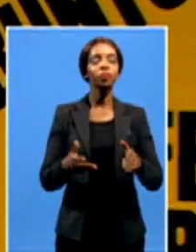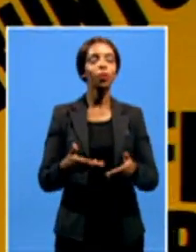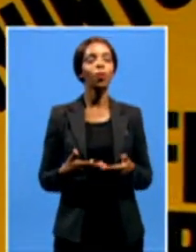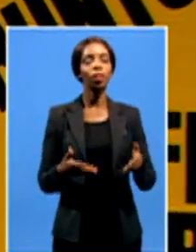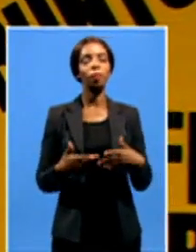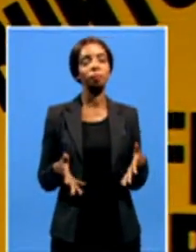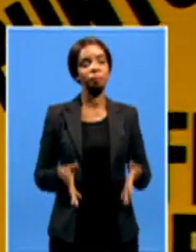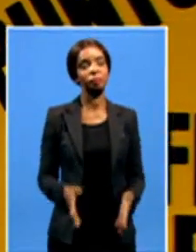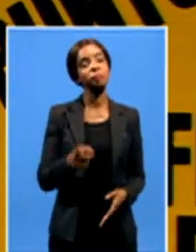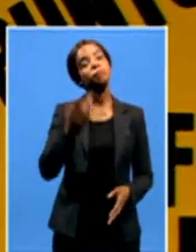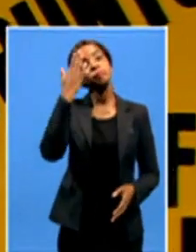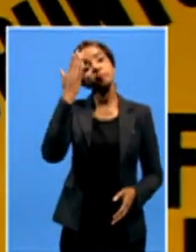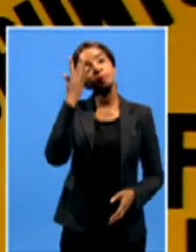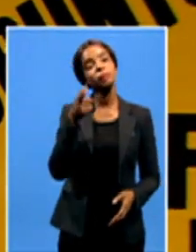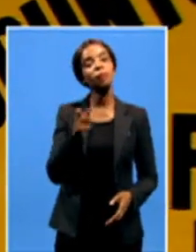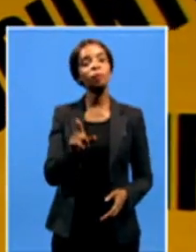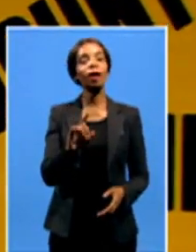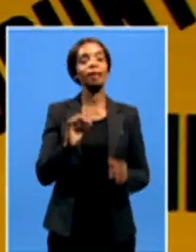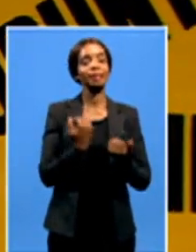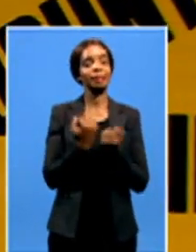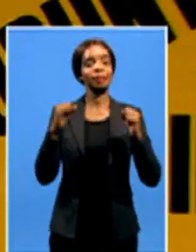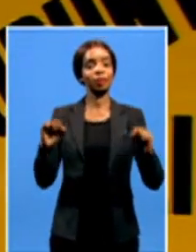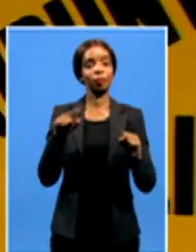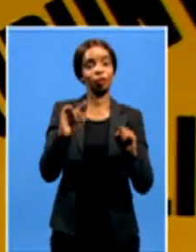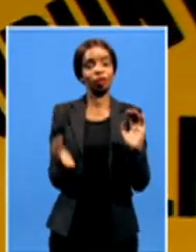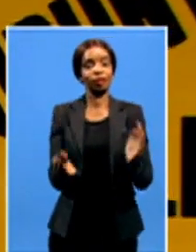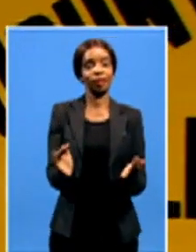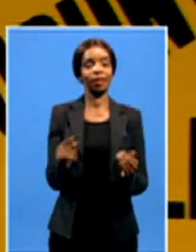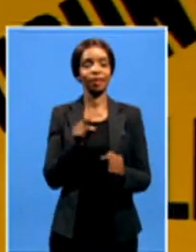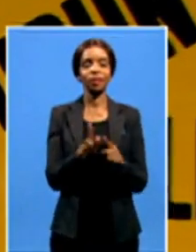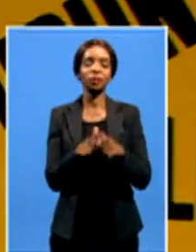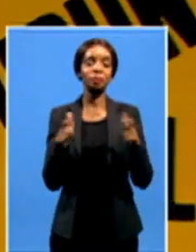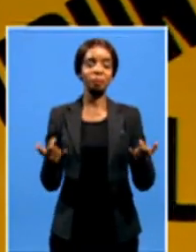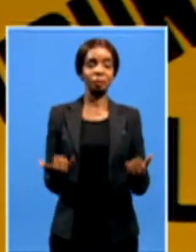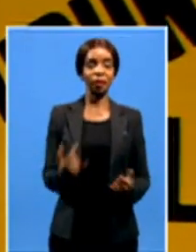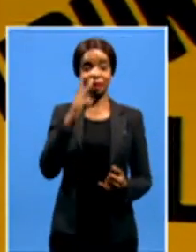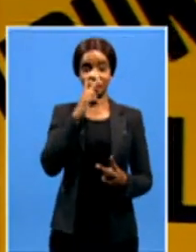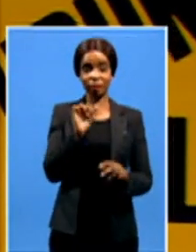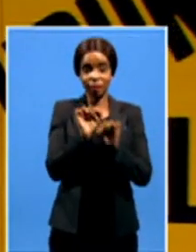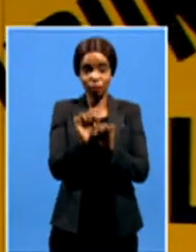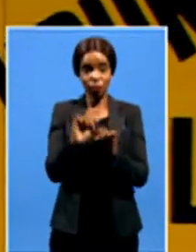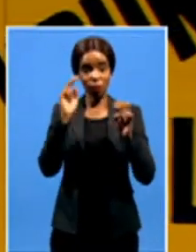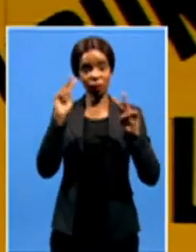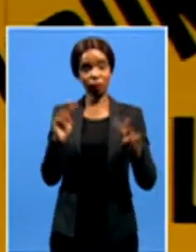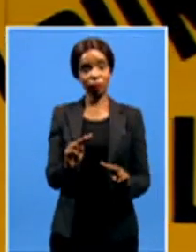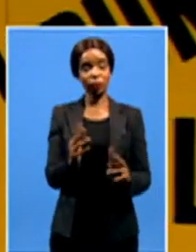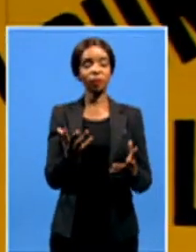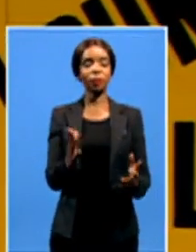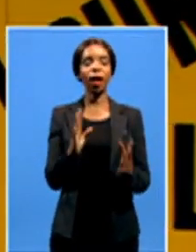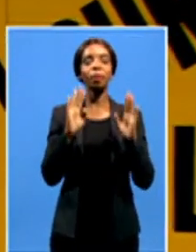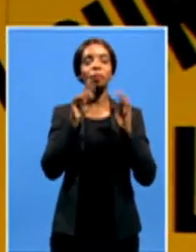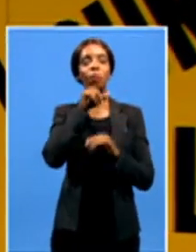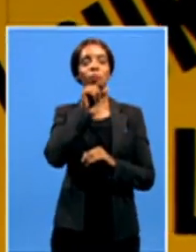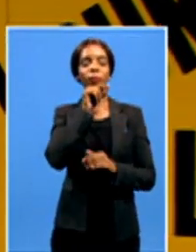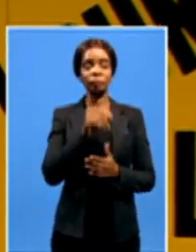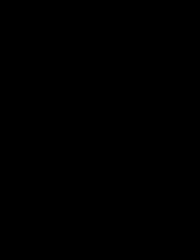Welcome back. Well, as you know, Democracy Gauge is all about you. So let's get straight to your views on social media. Here's a